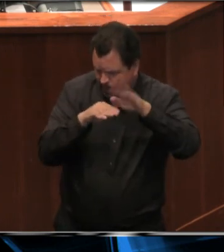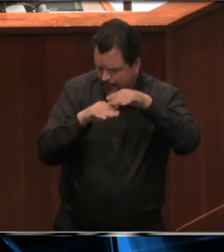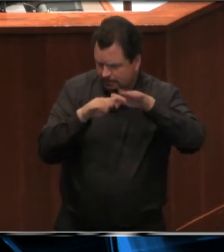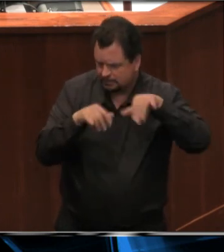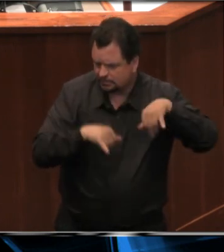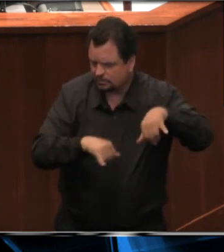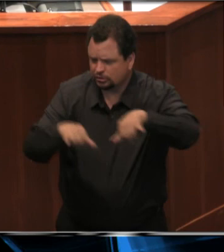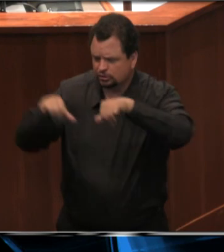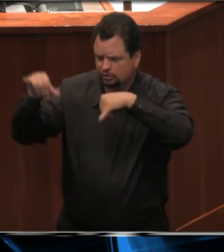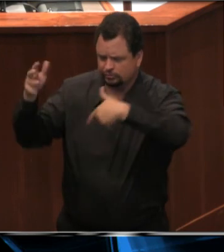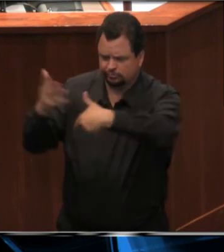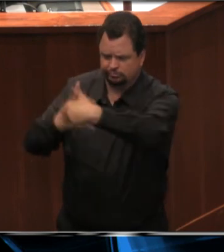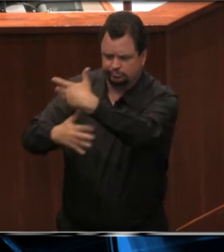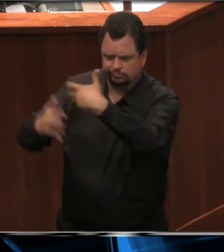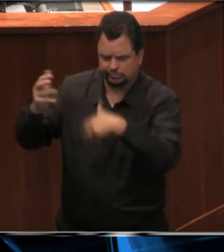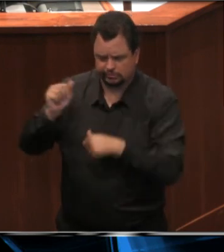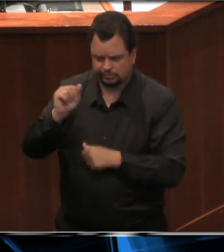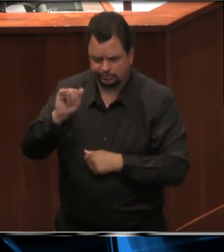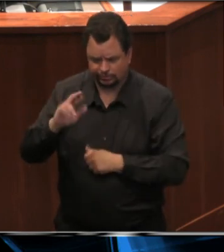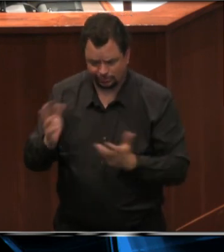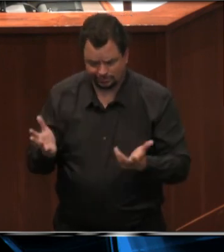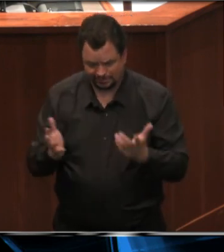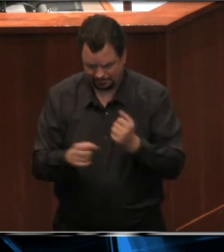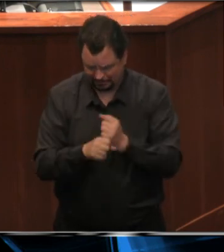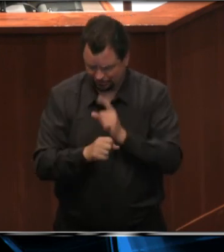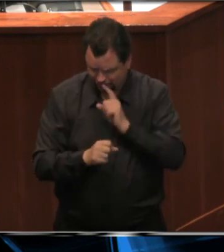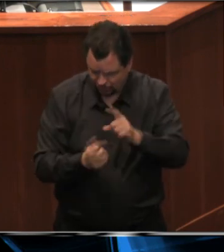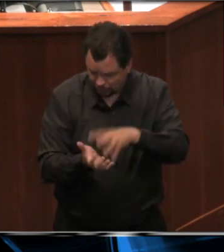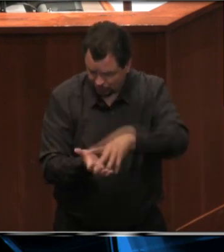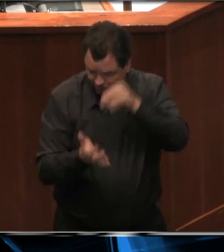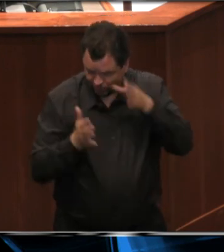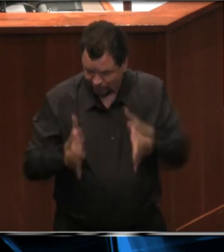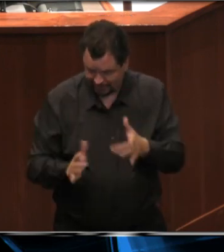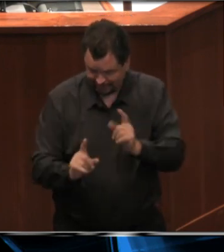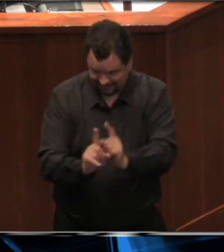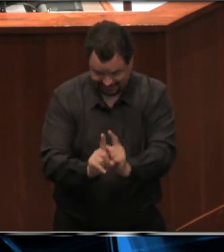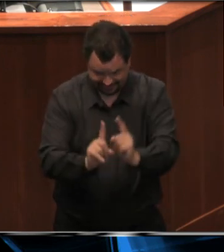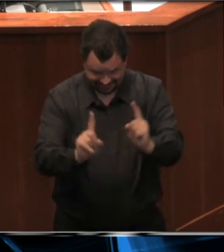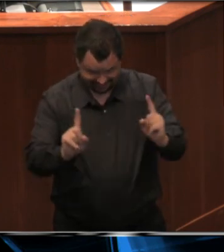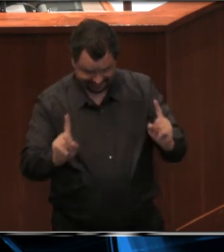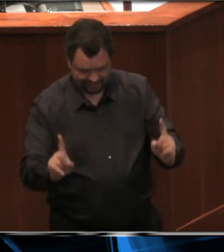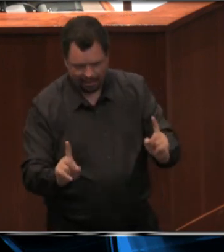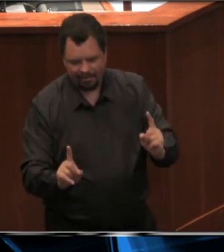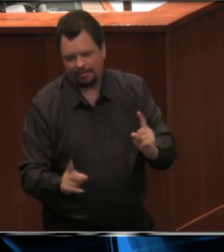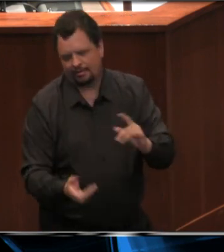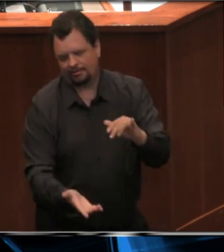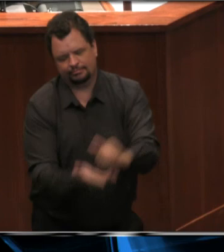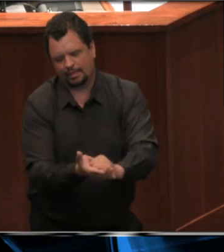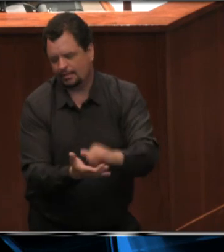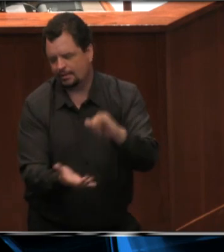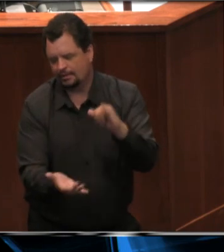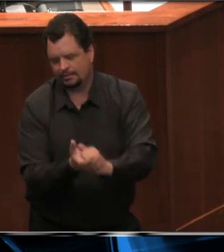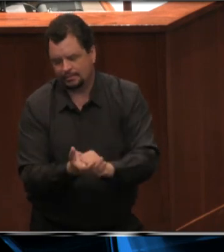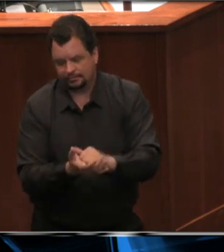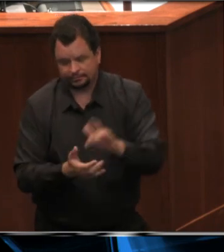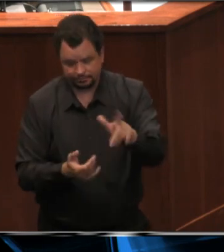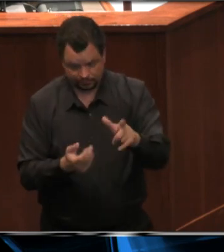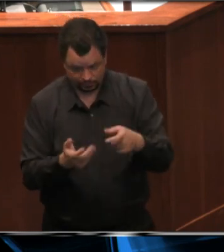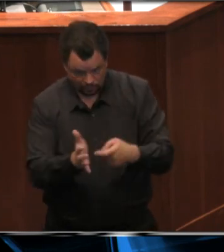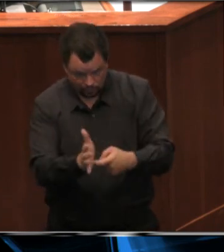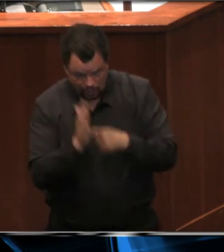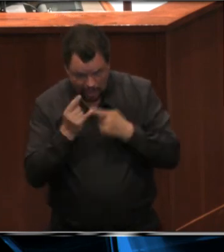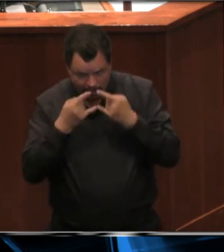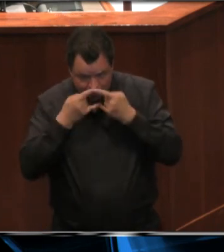to keep students socially distant in the classroom. It is impossible to require face coverings while students are eating their